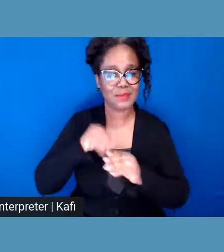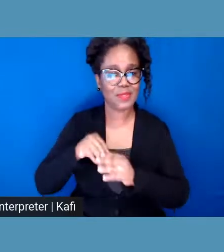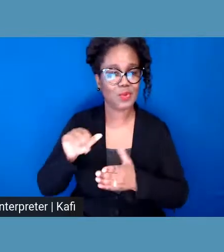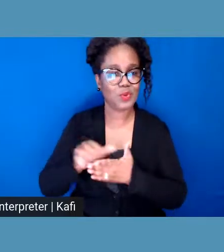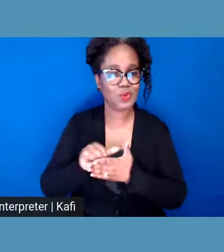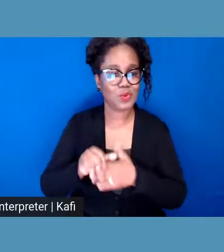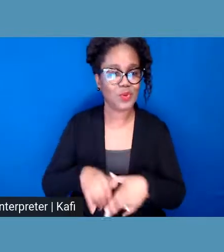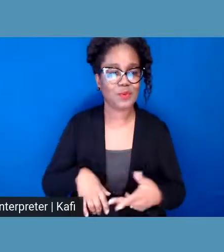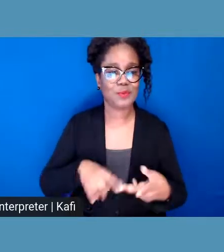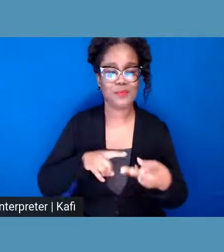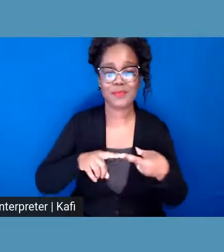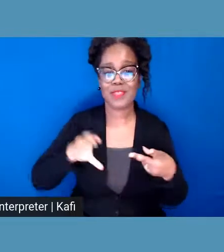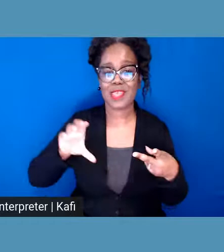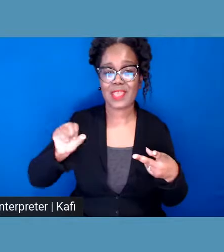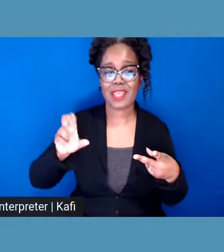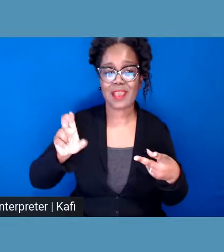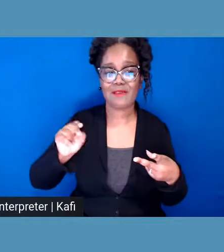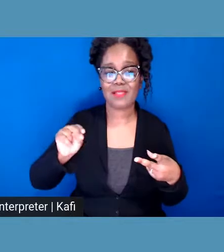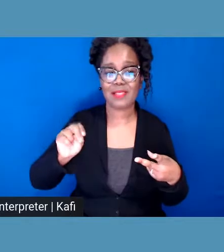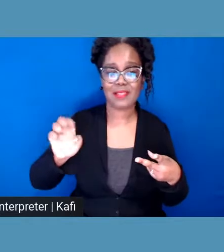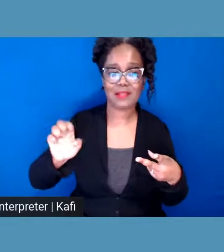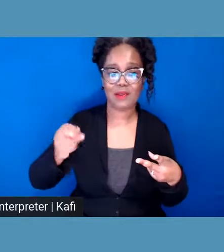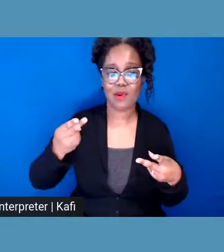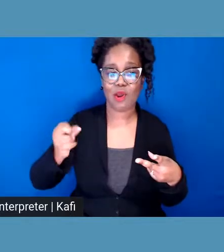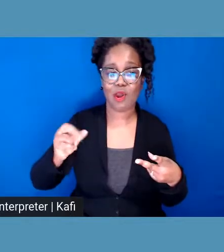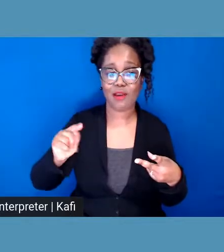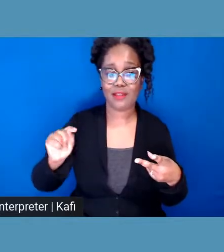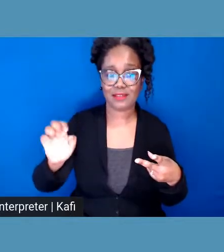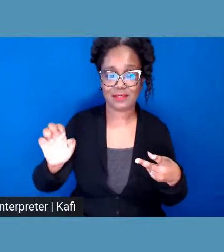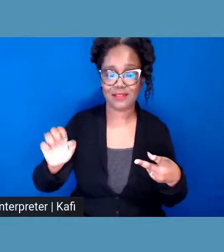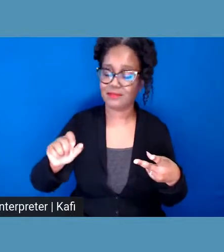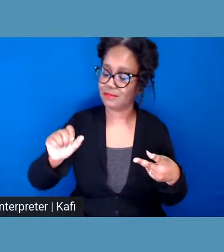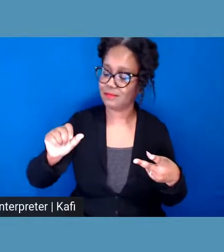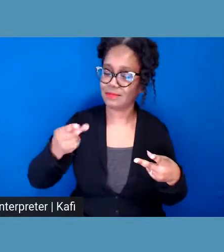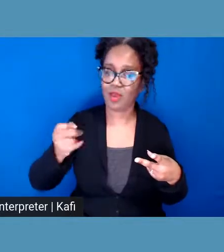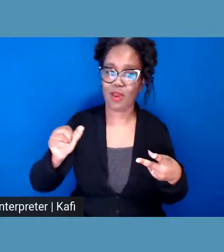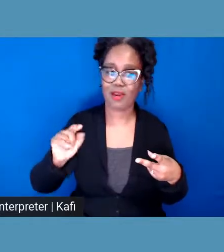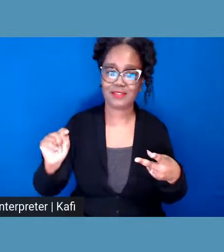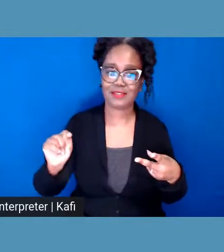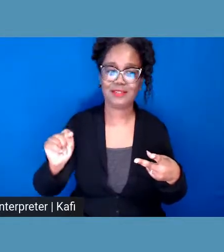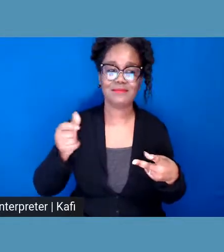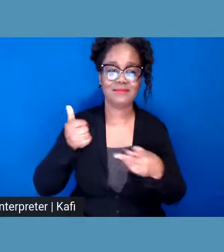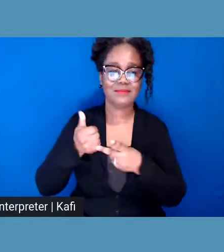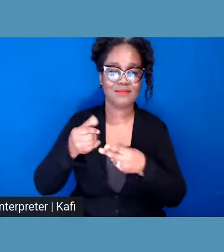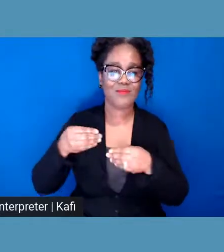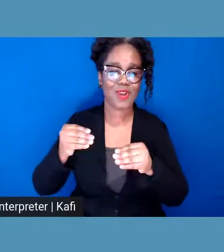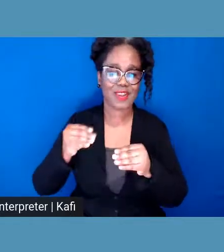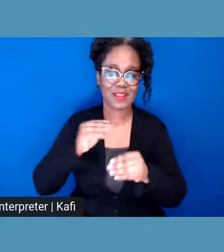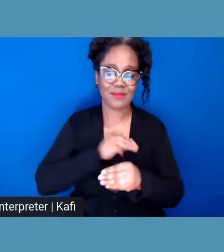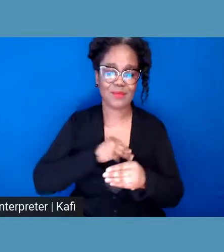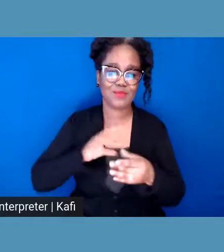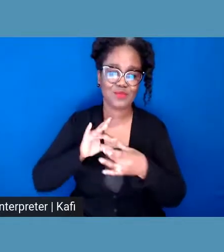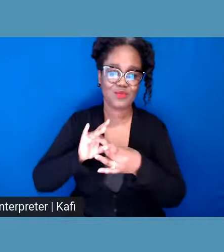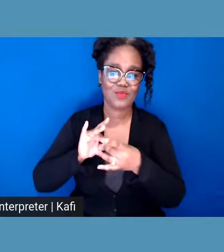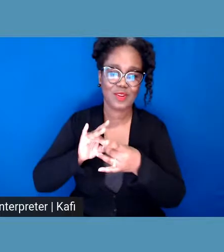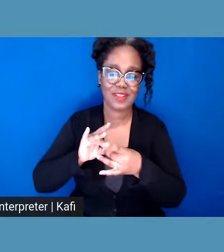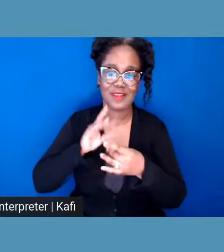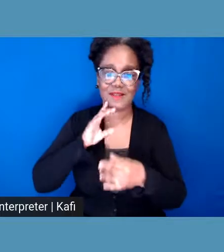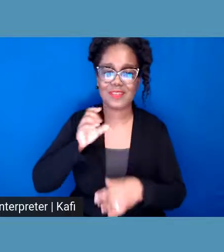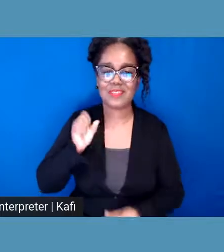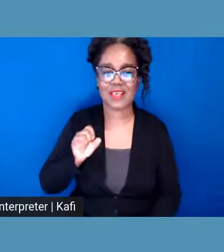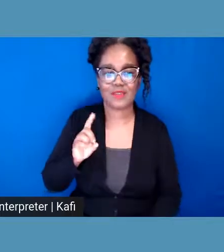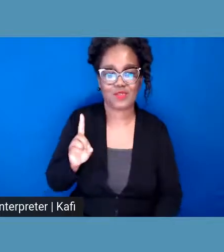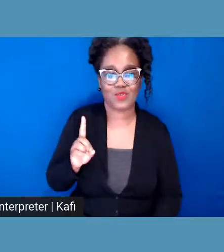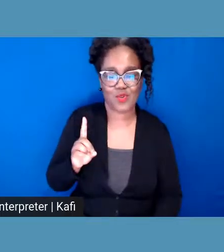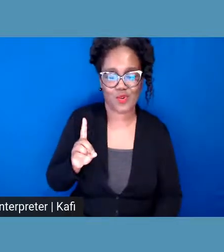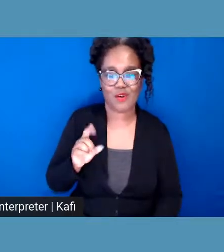Development Coordinator for the South Dakota Art Museum since 2017. She draws upon her experience finding creative ways to communicate and